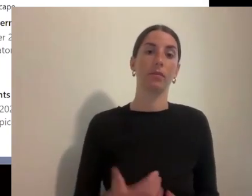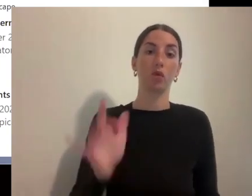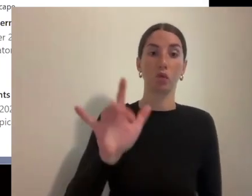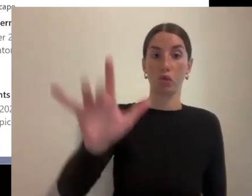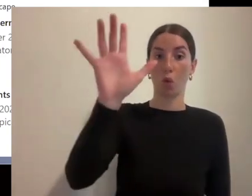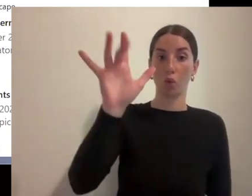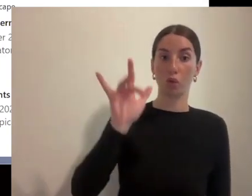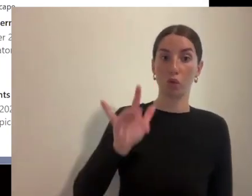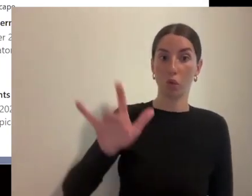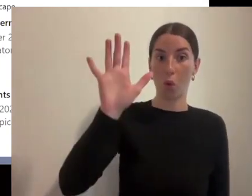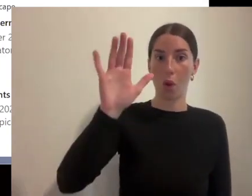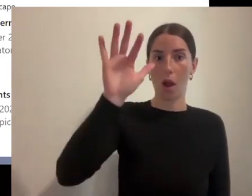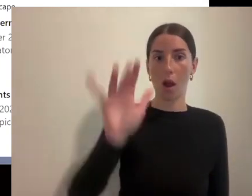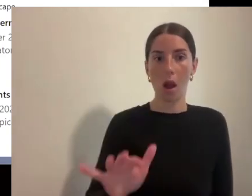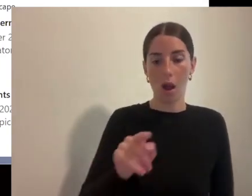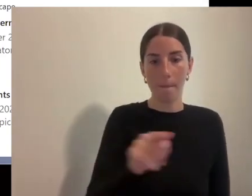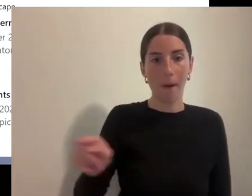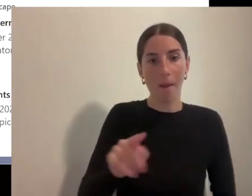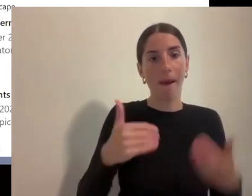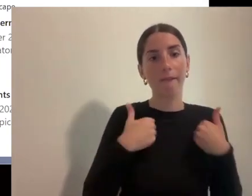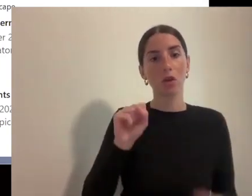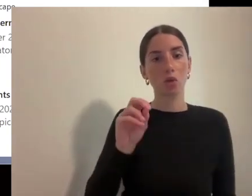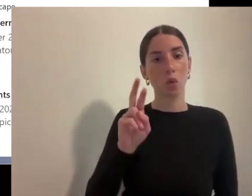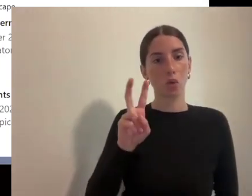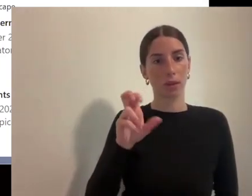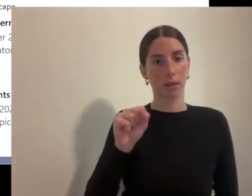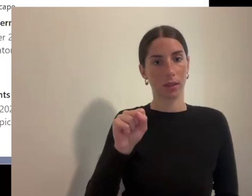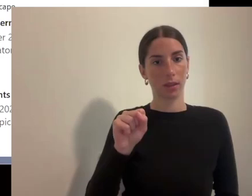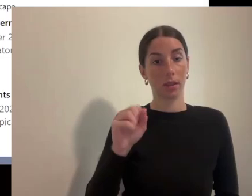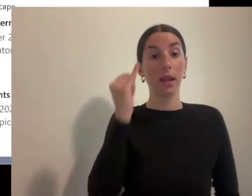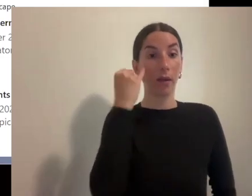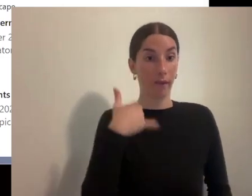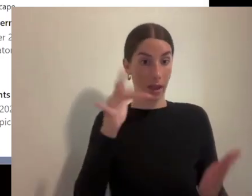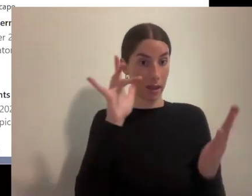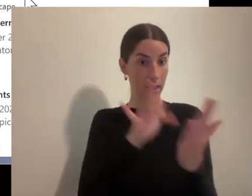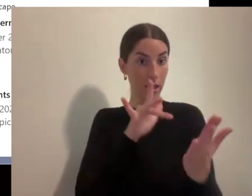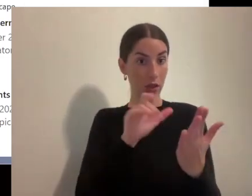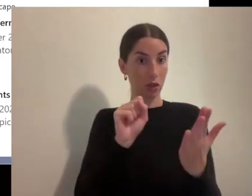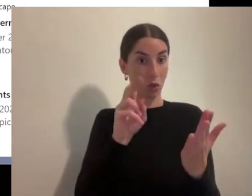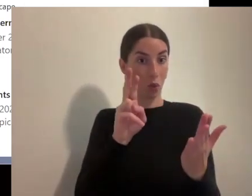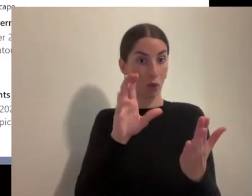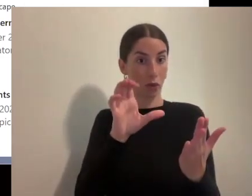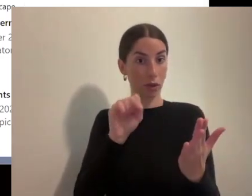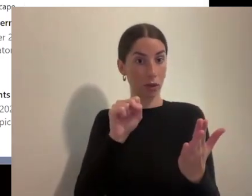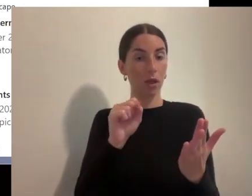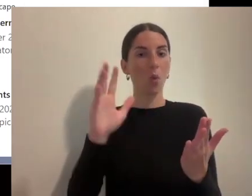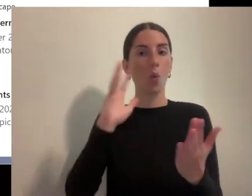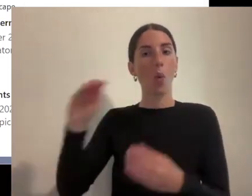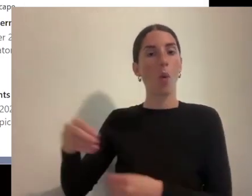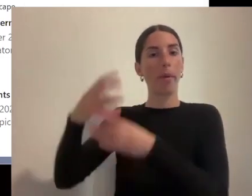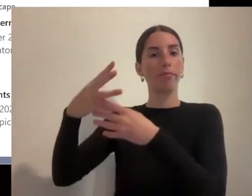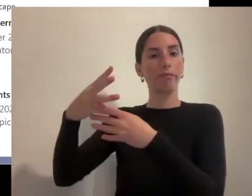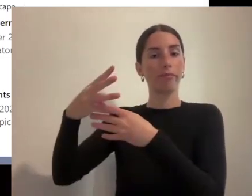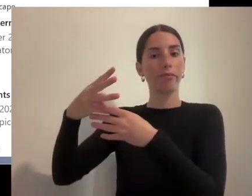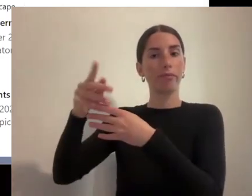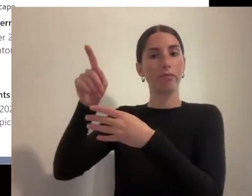there will be sources listed. And when I click on the sources, this panel opens on the side, and these